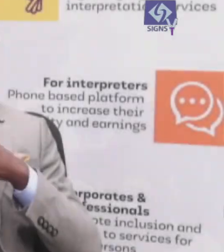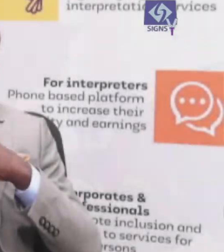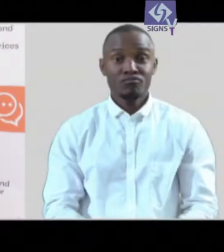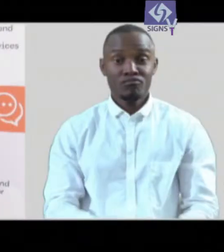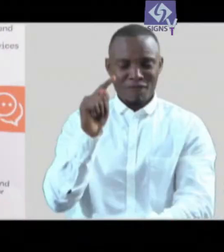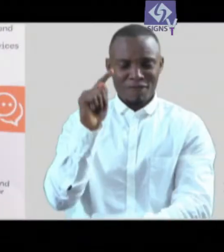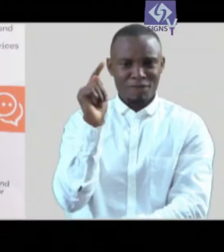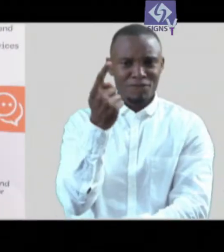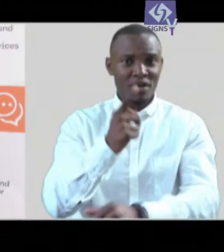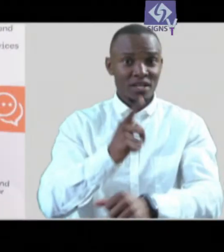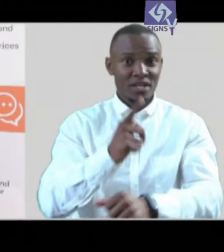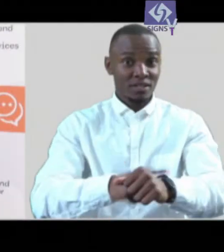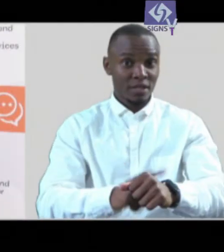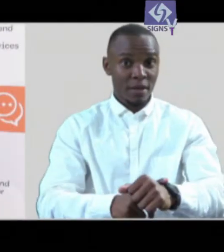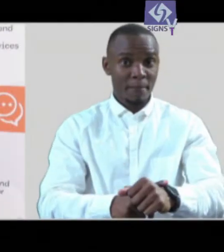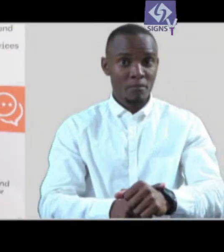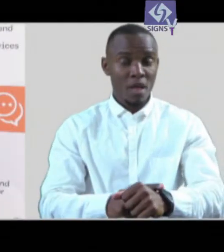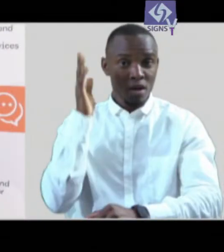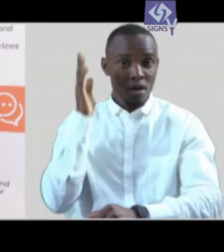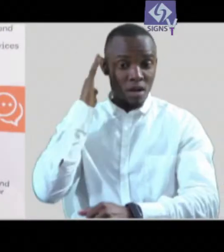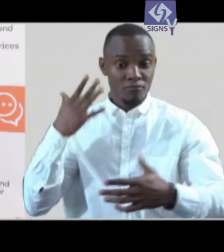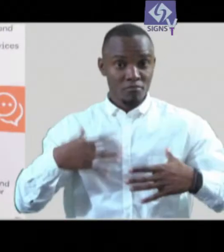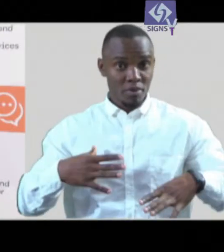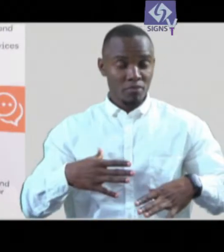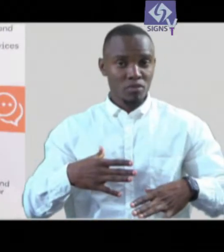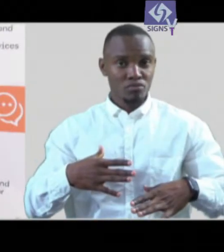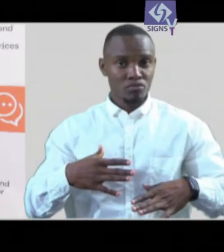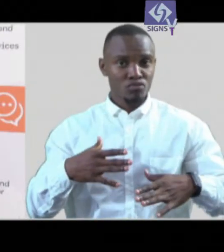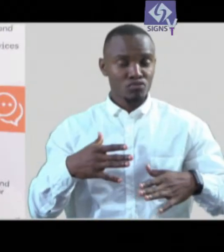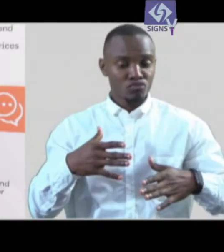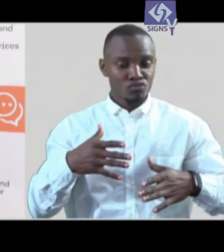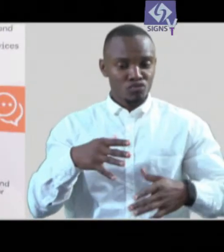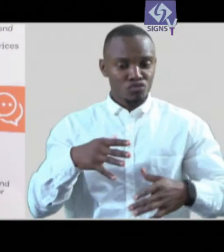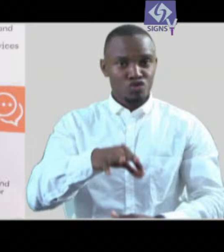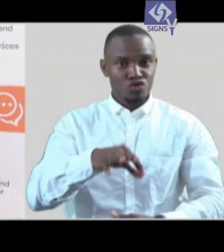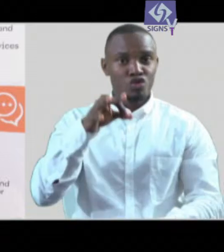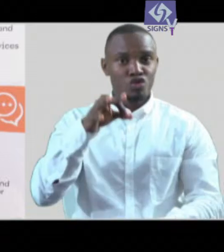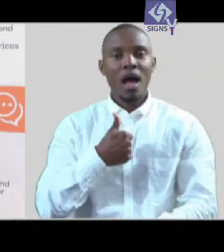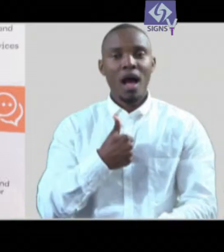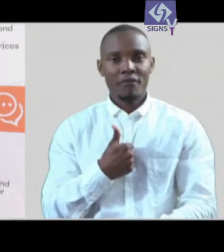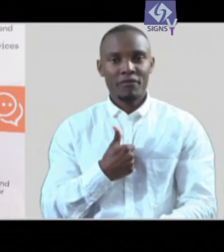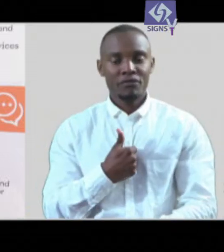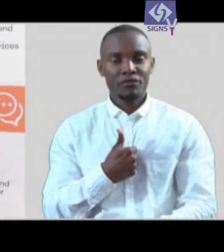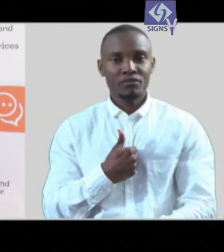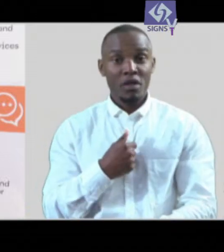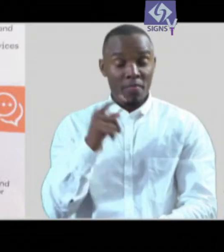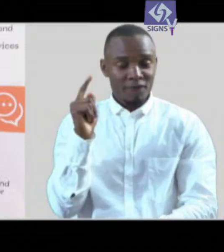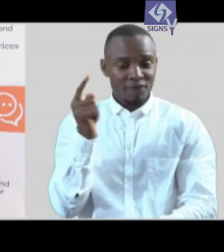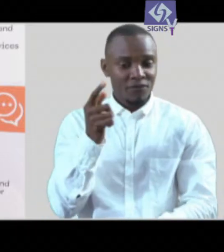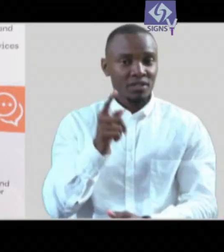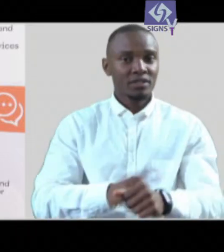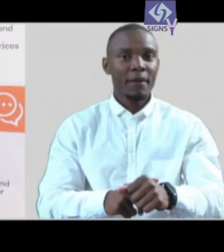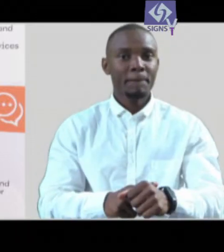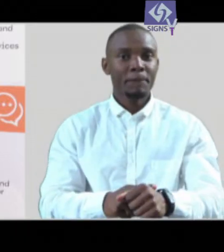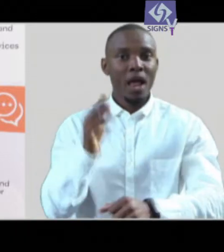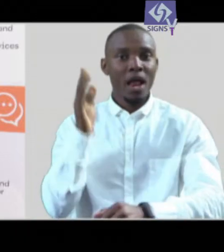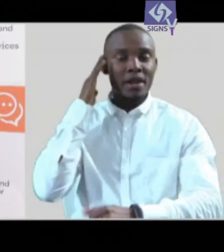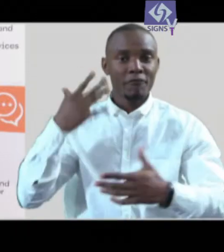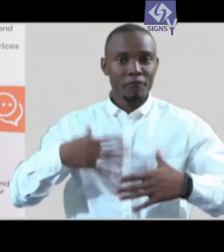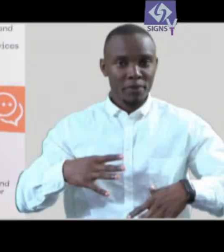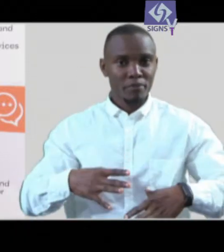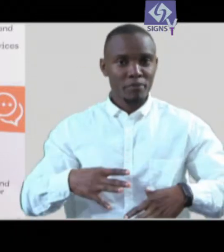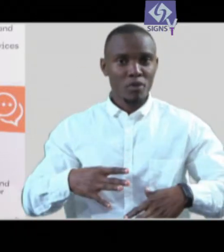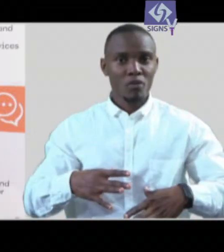For the first time, deaf people have choice. For the first time, deaf